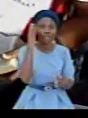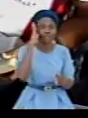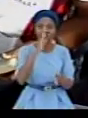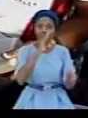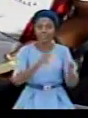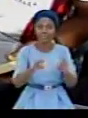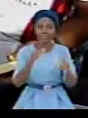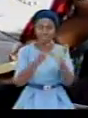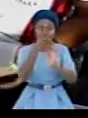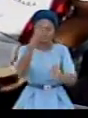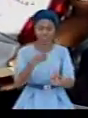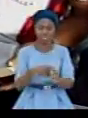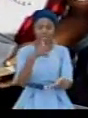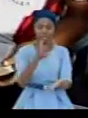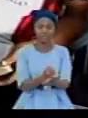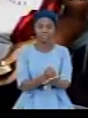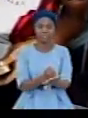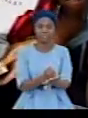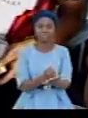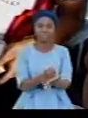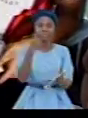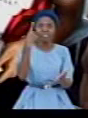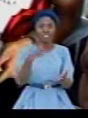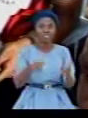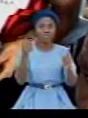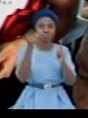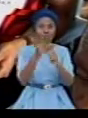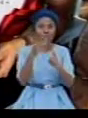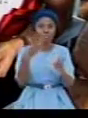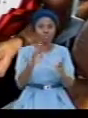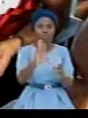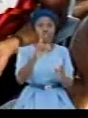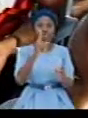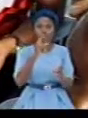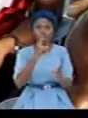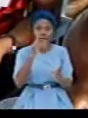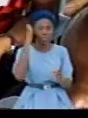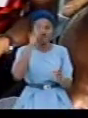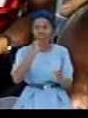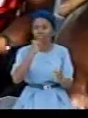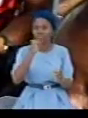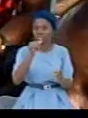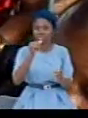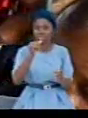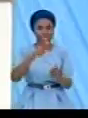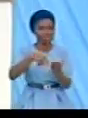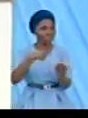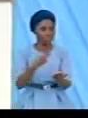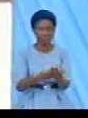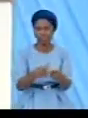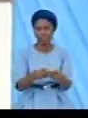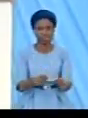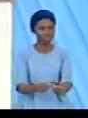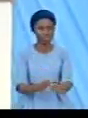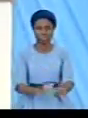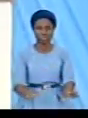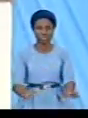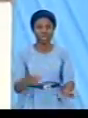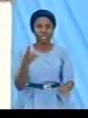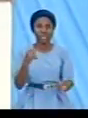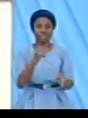name. The word of your mouth will not fall to the ground. The Lord will uphold